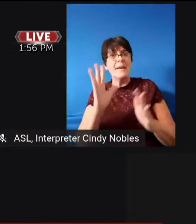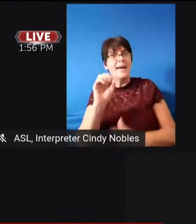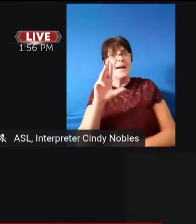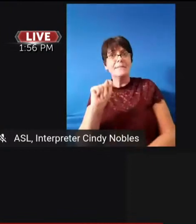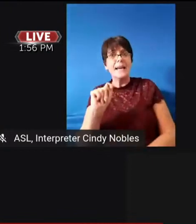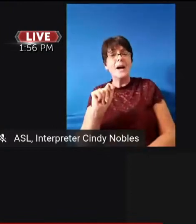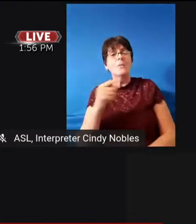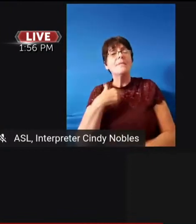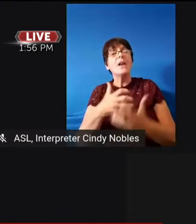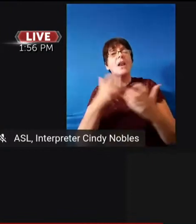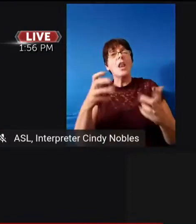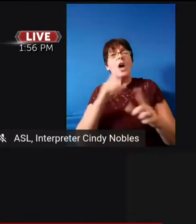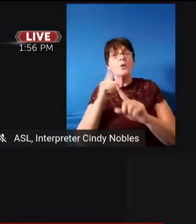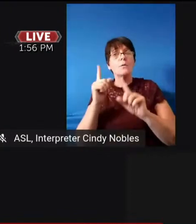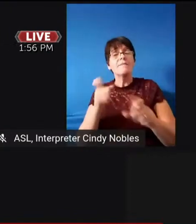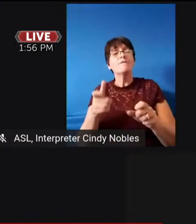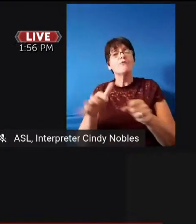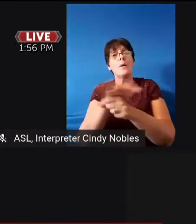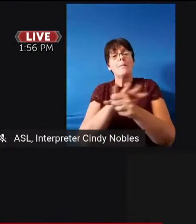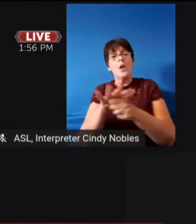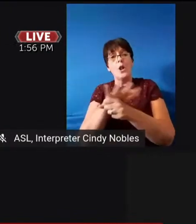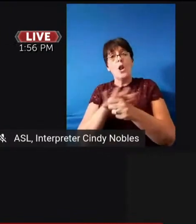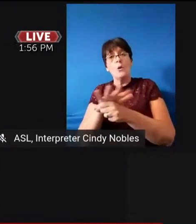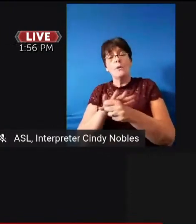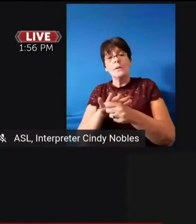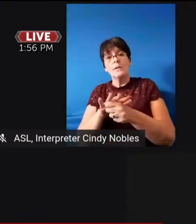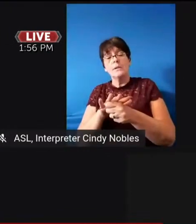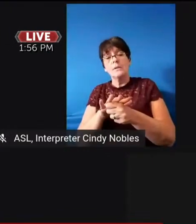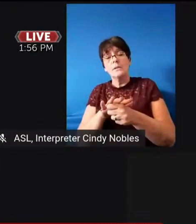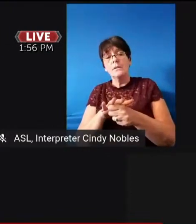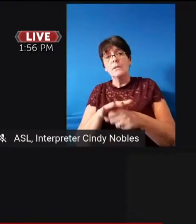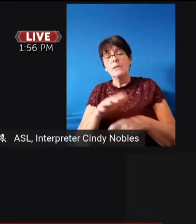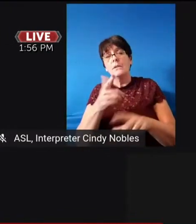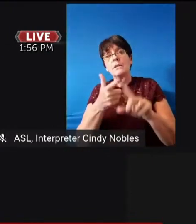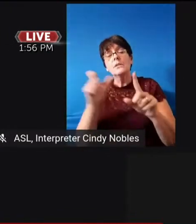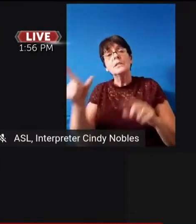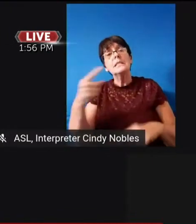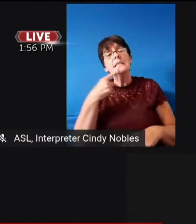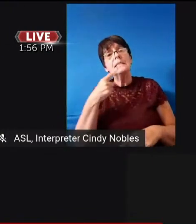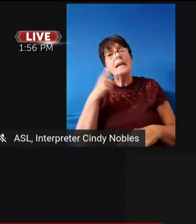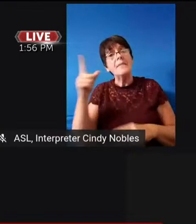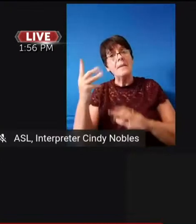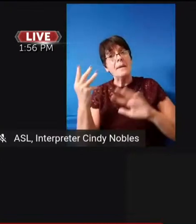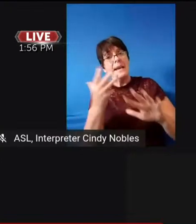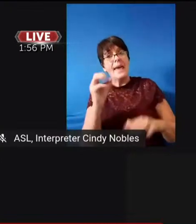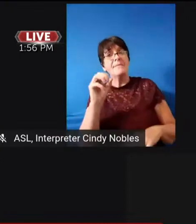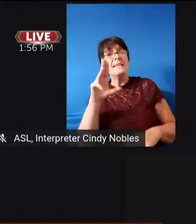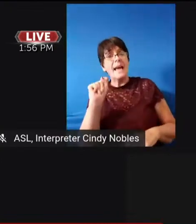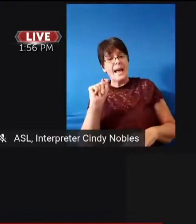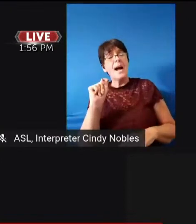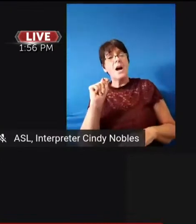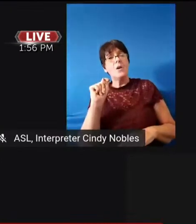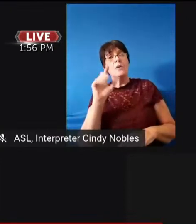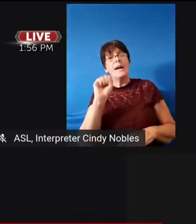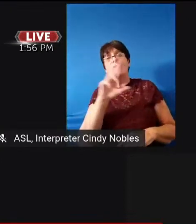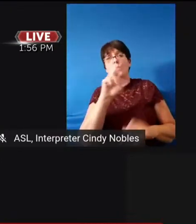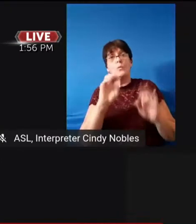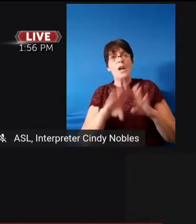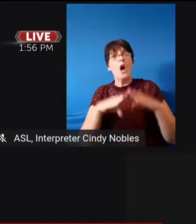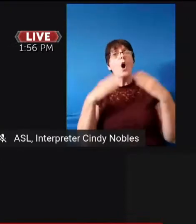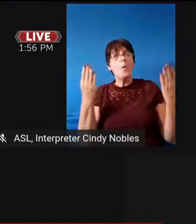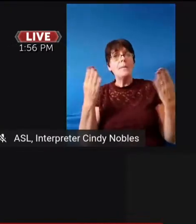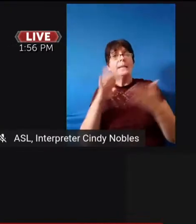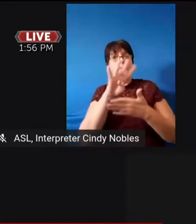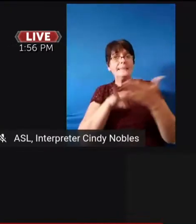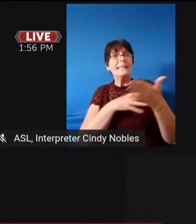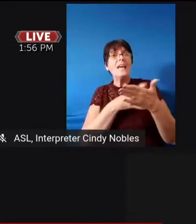lot of response from bowlers and bowling alleys, actually, who are saying they've been left out of the reopening sort of